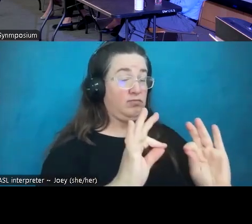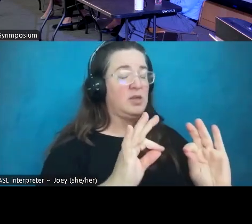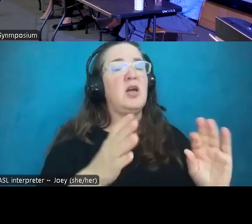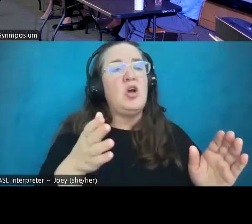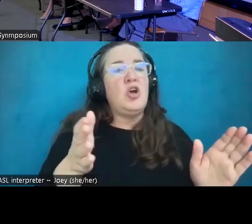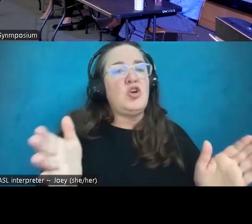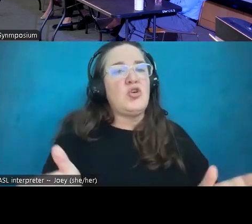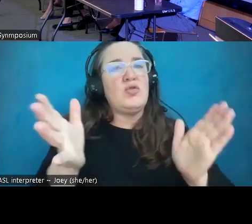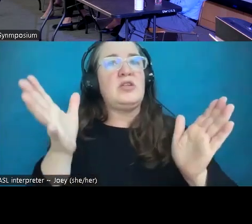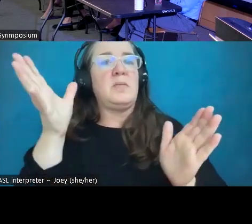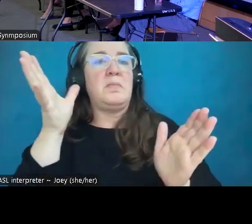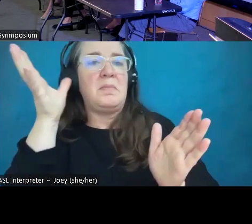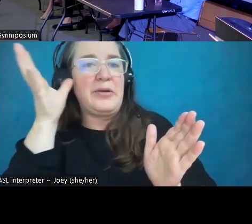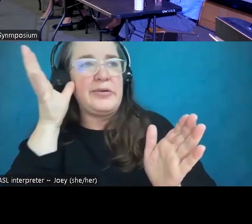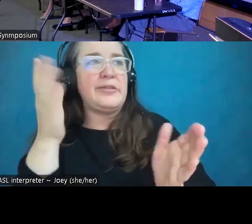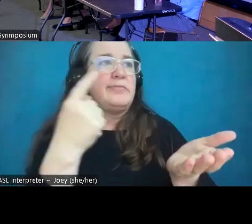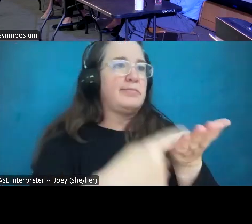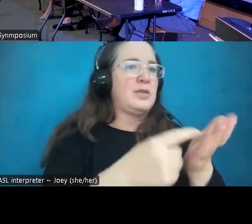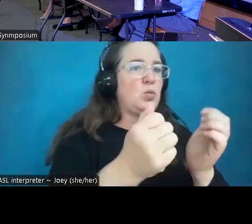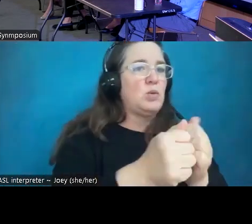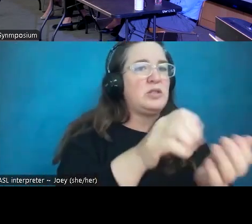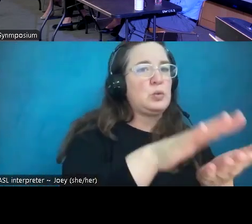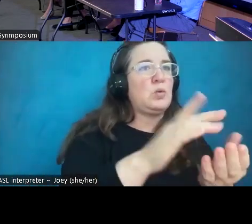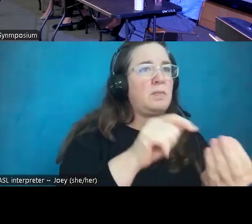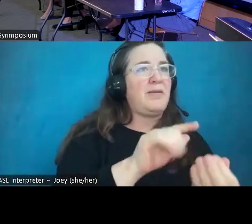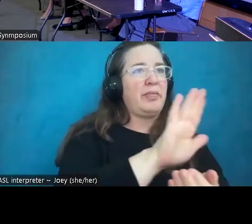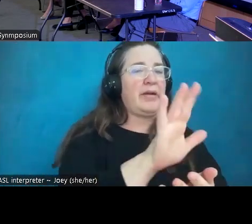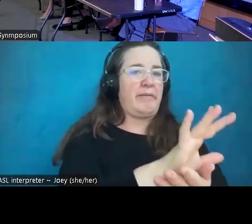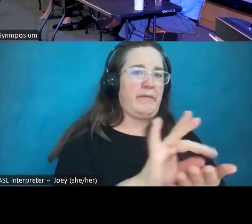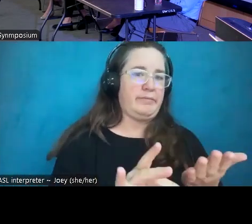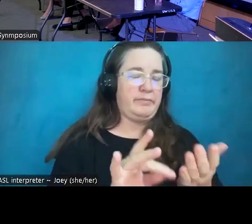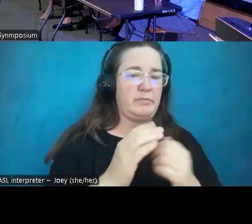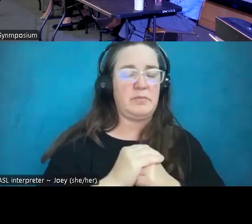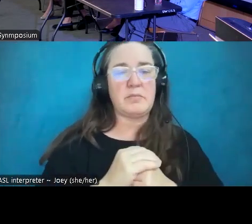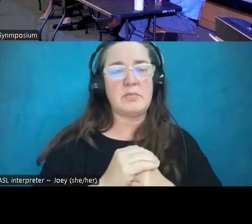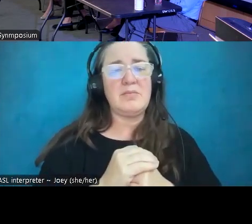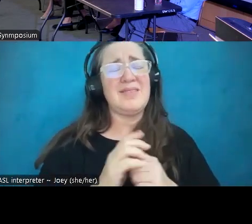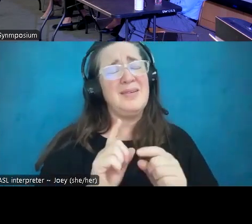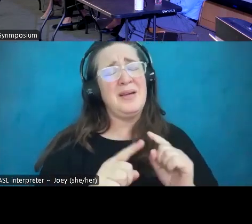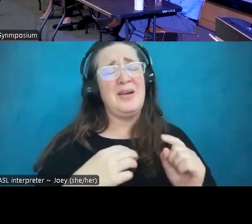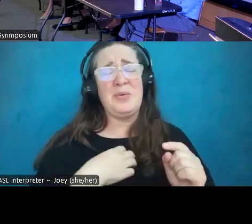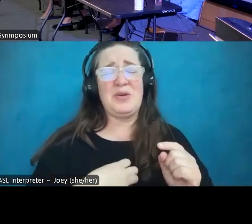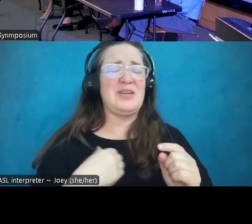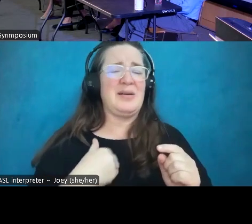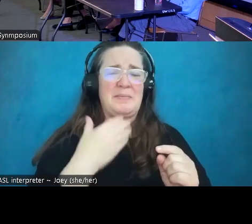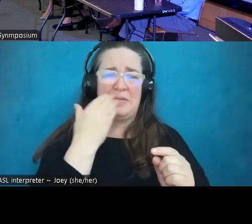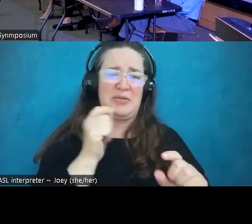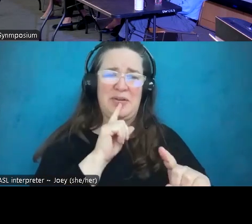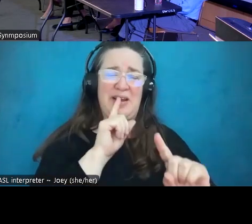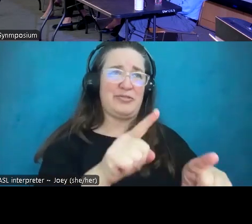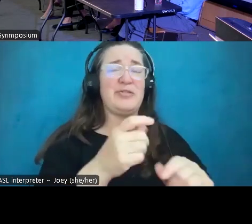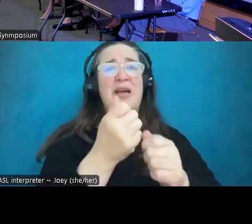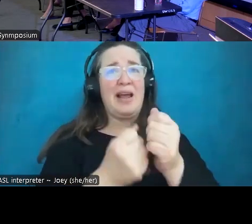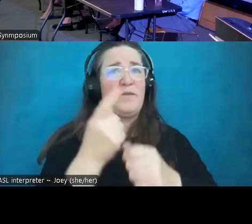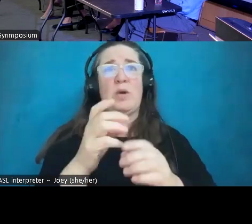their options. But yes, I wish that there was a better answer and that everybody could see the